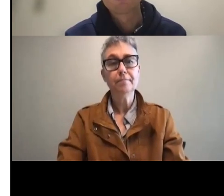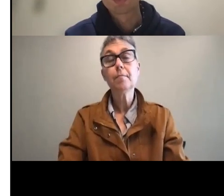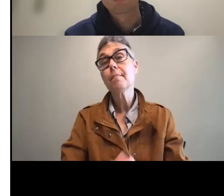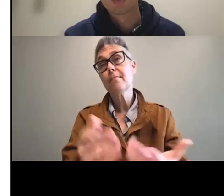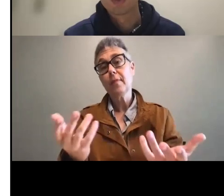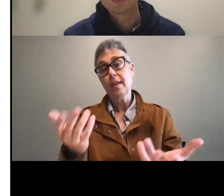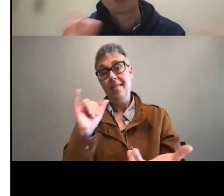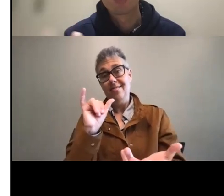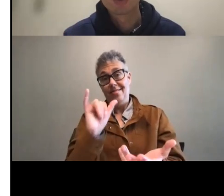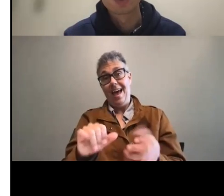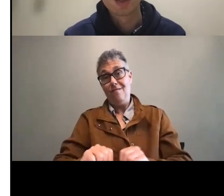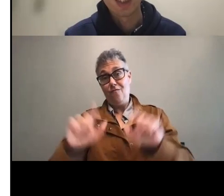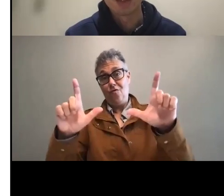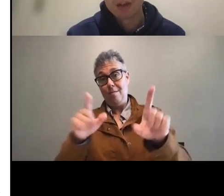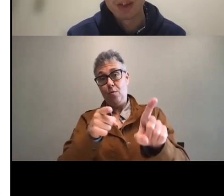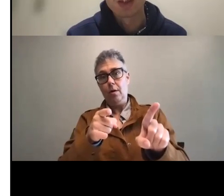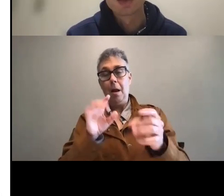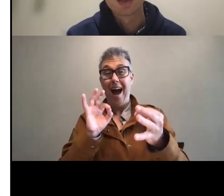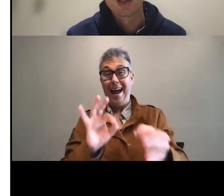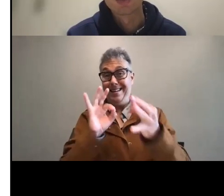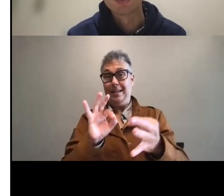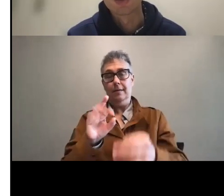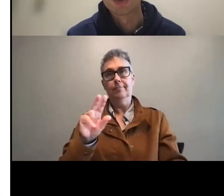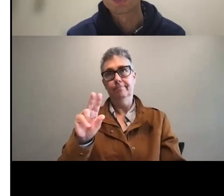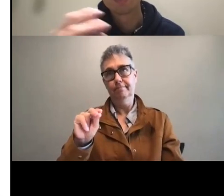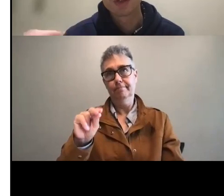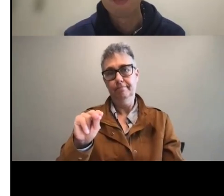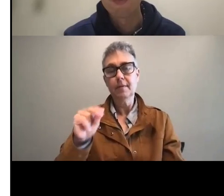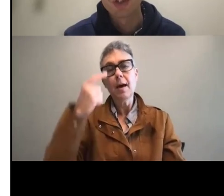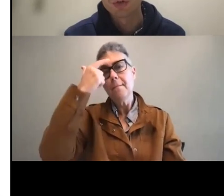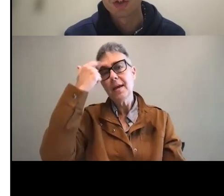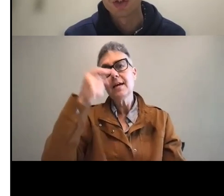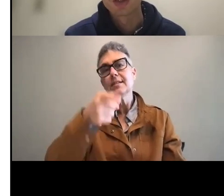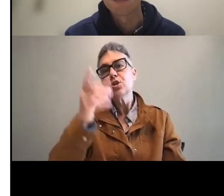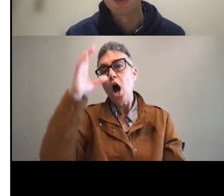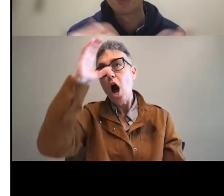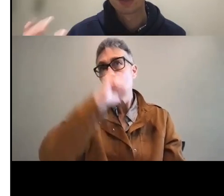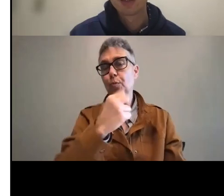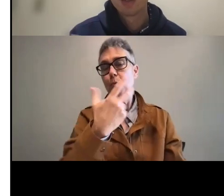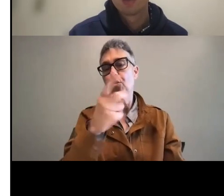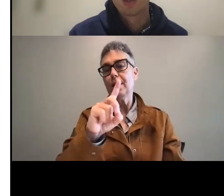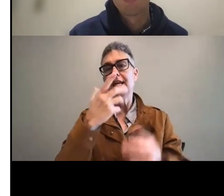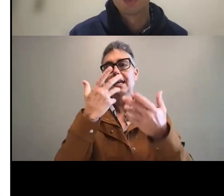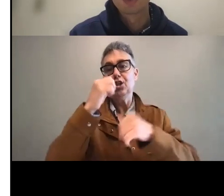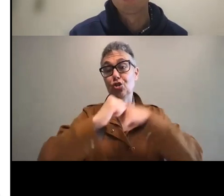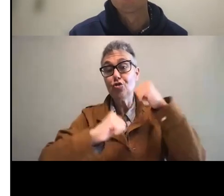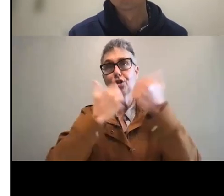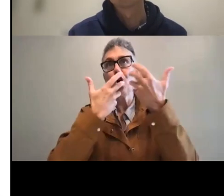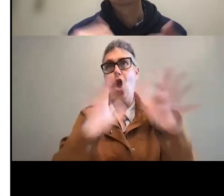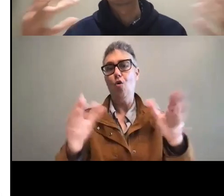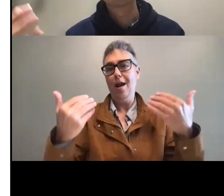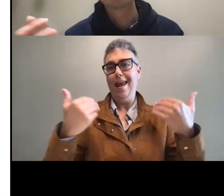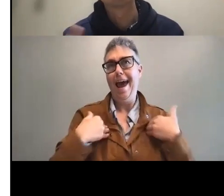this framework is not ideal because you assumes the 3D structure is given already, but